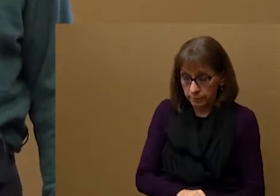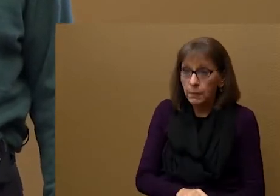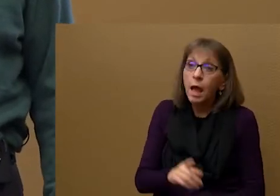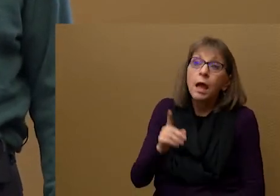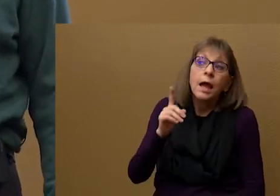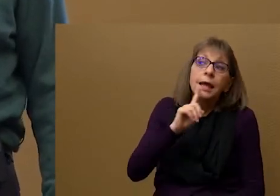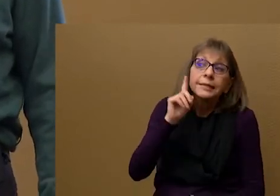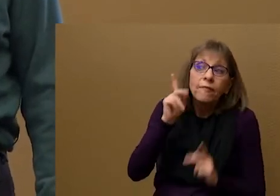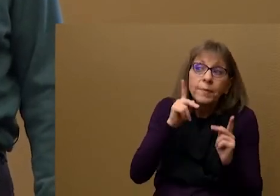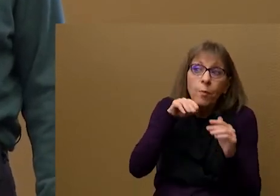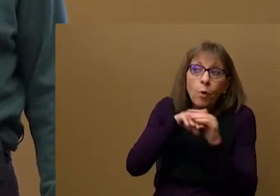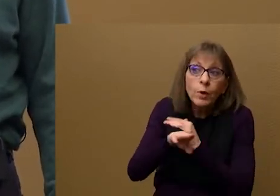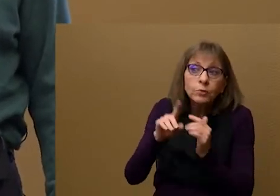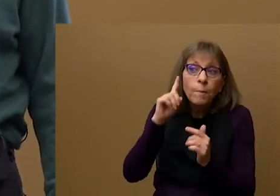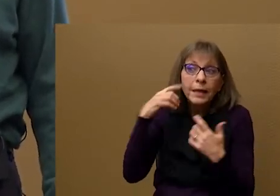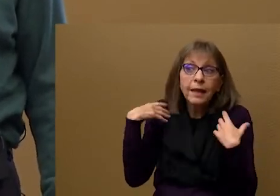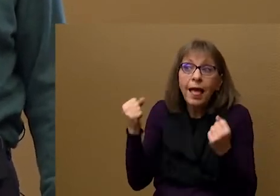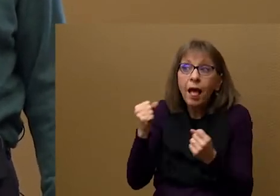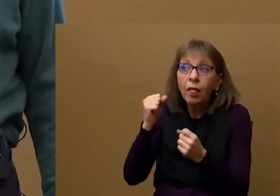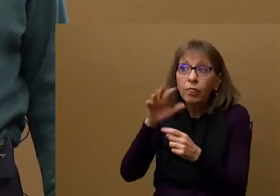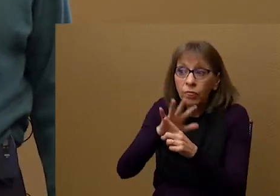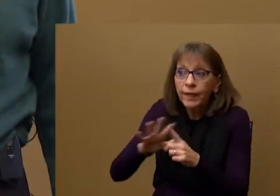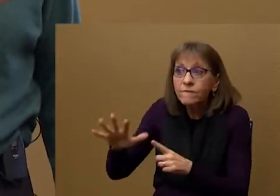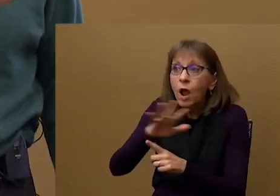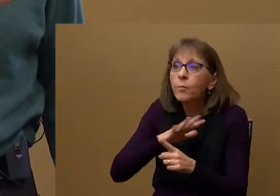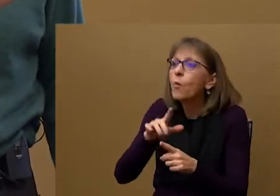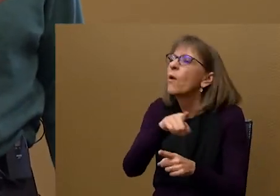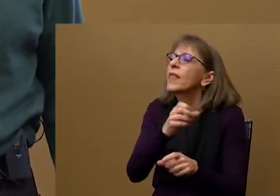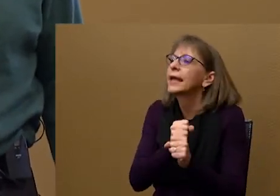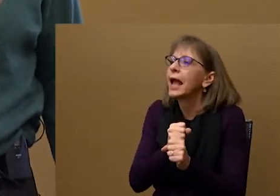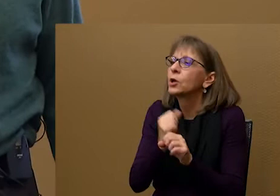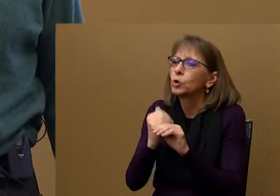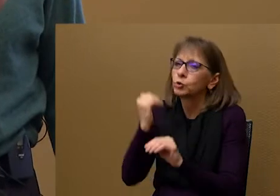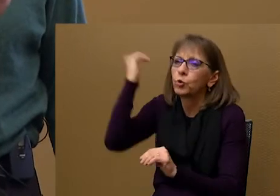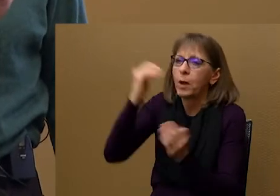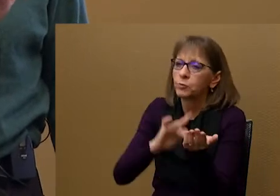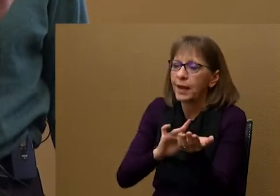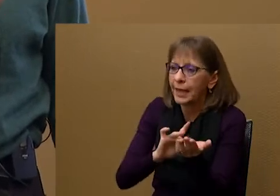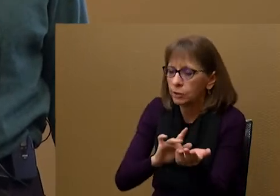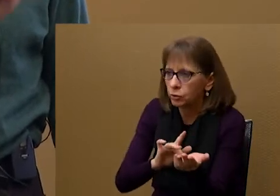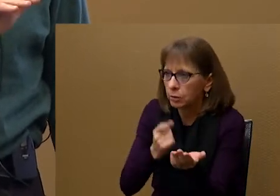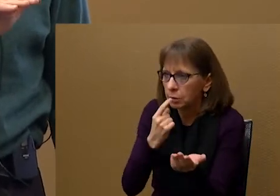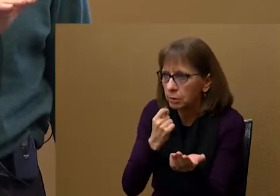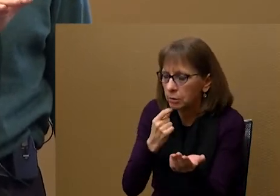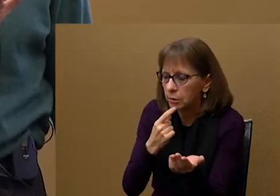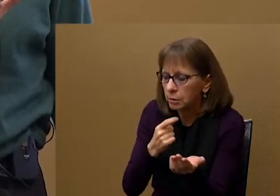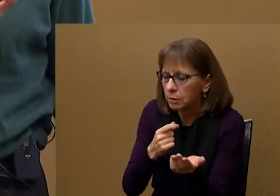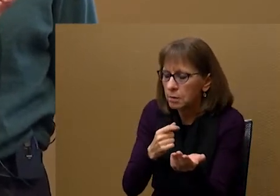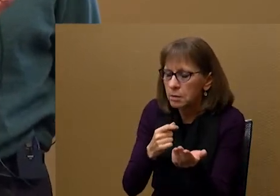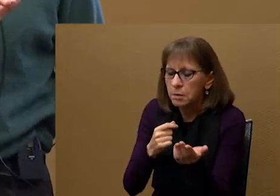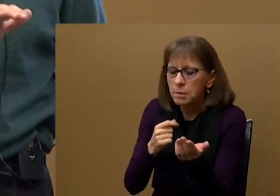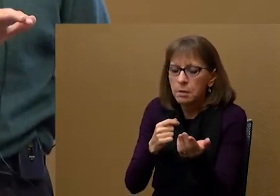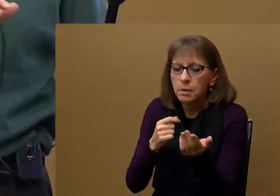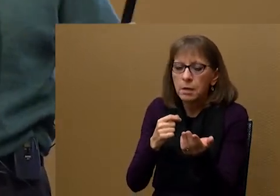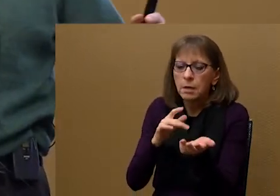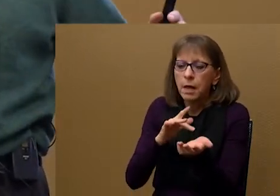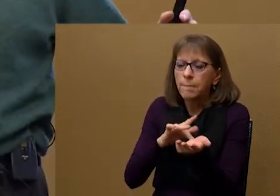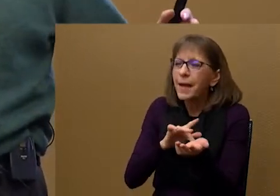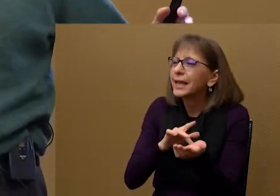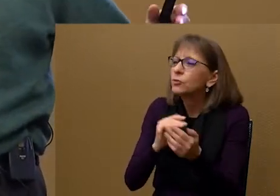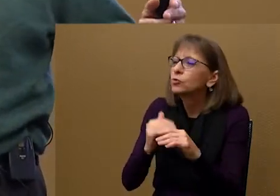people. Deaf people go in the mental health system, what do they get? Medication, too much, often appropriate.